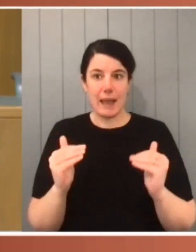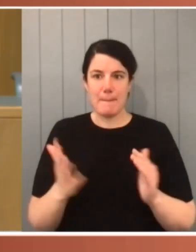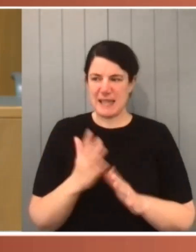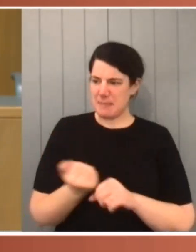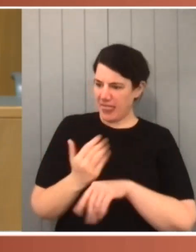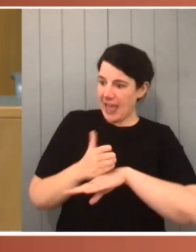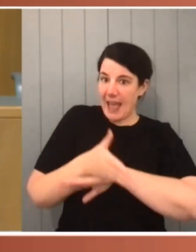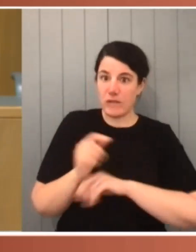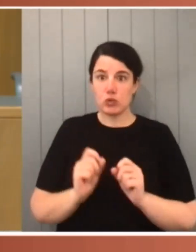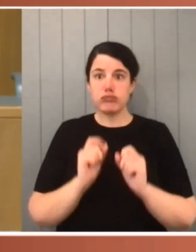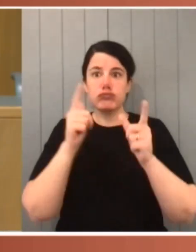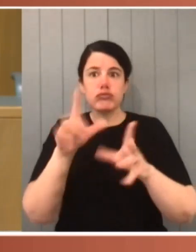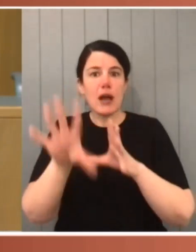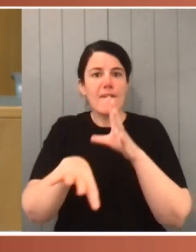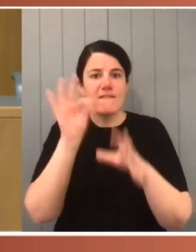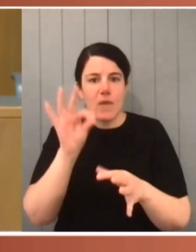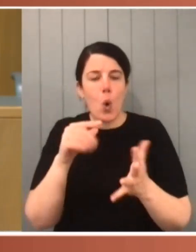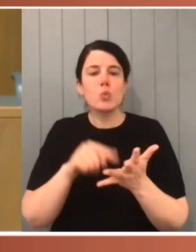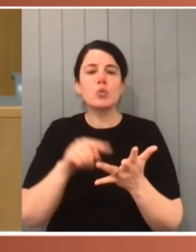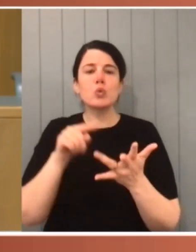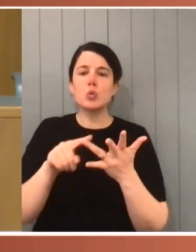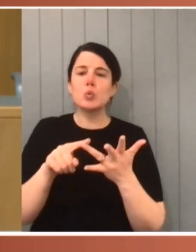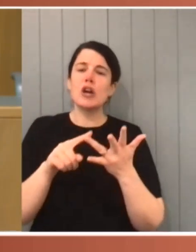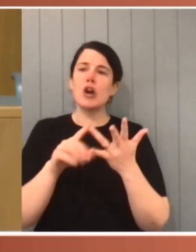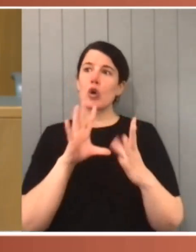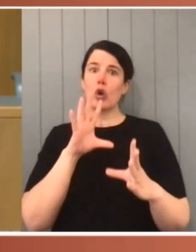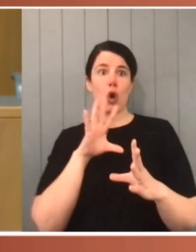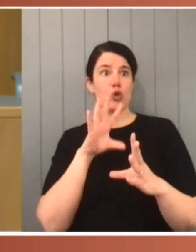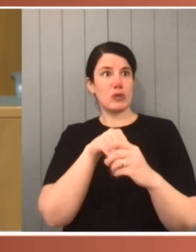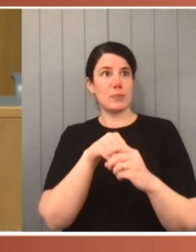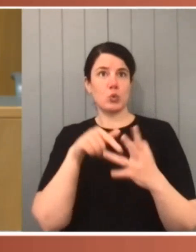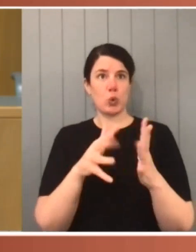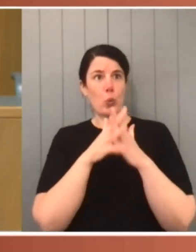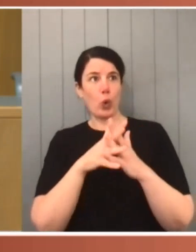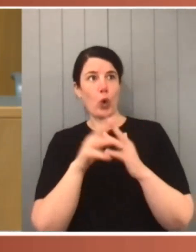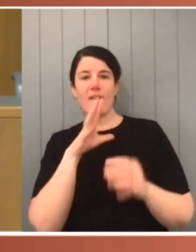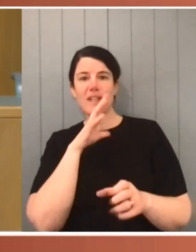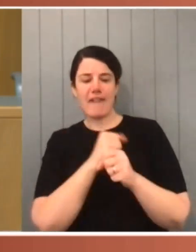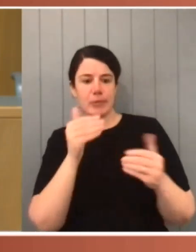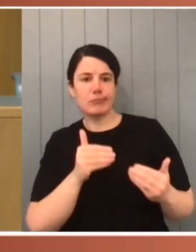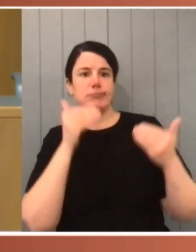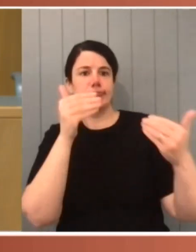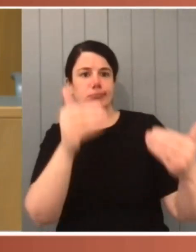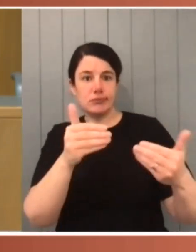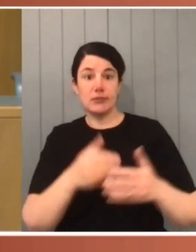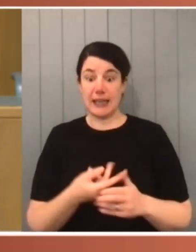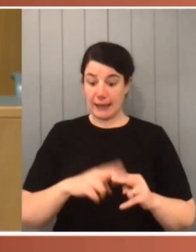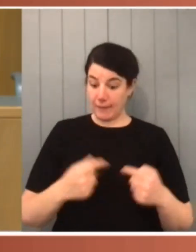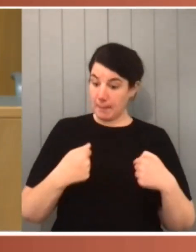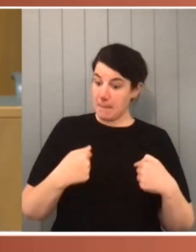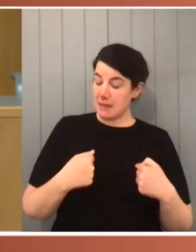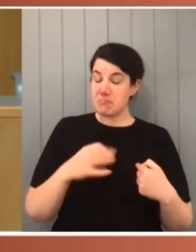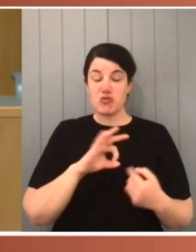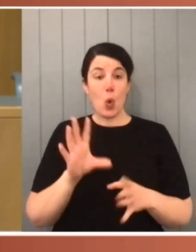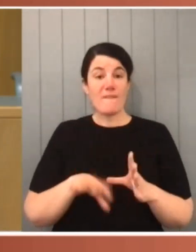vote in order to contribute to the well-being of our democratic institutions, if I, as a citizen, do not vote, I'm